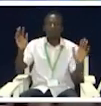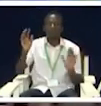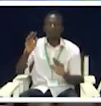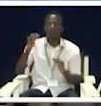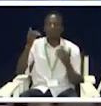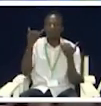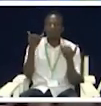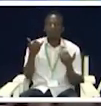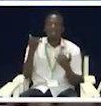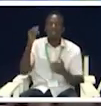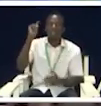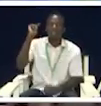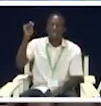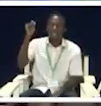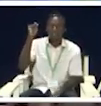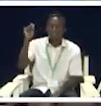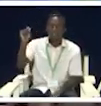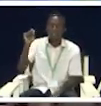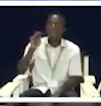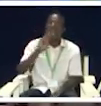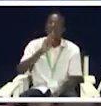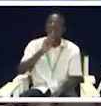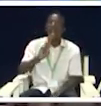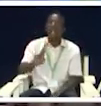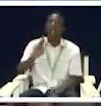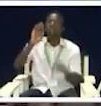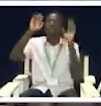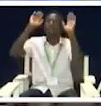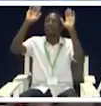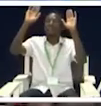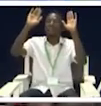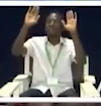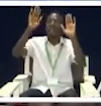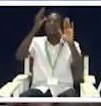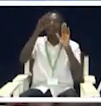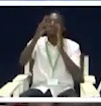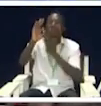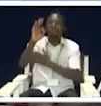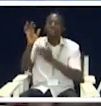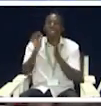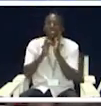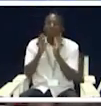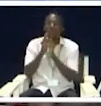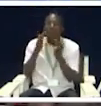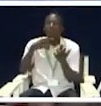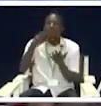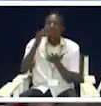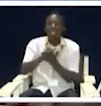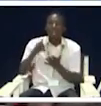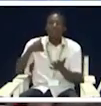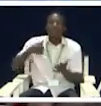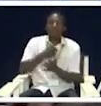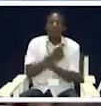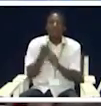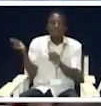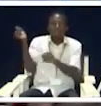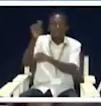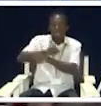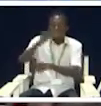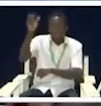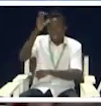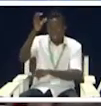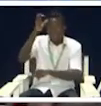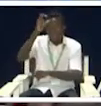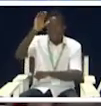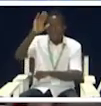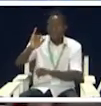testimonies are the wonders of God. The scripture says, we overcame the devil by the blood of the Lamb and by the